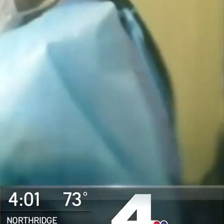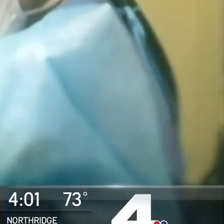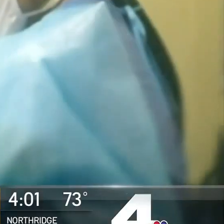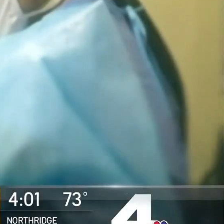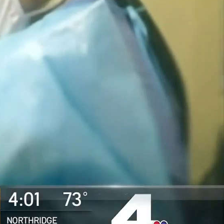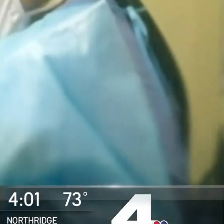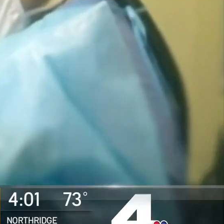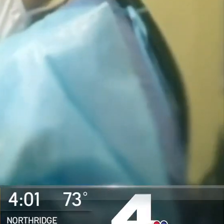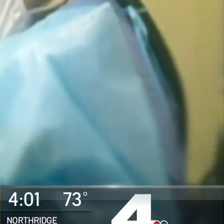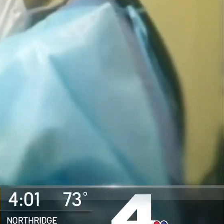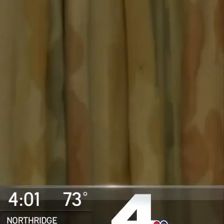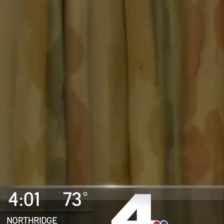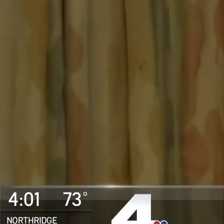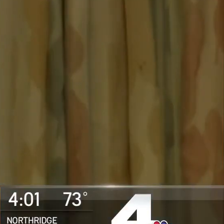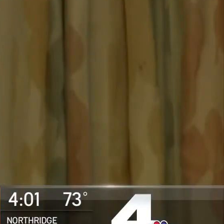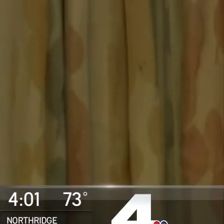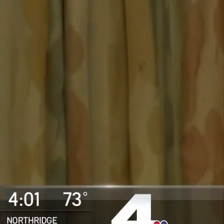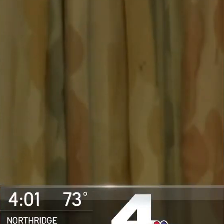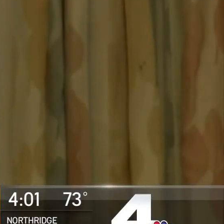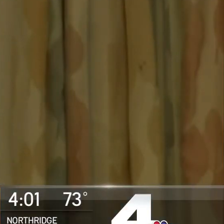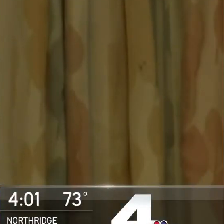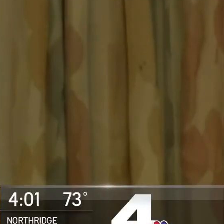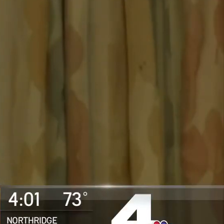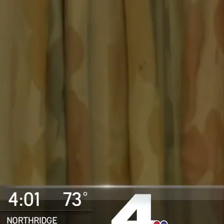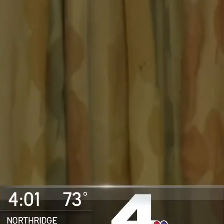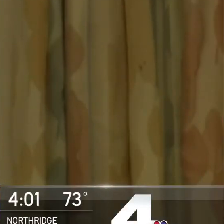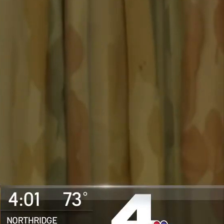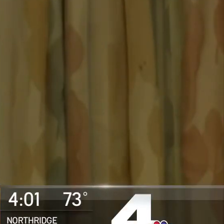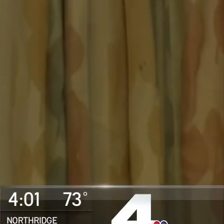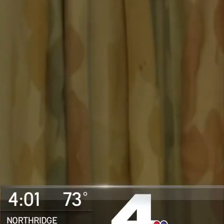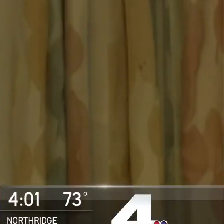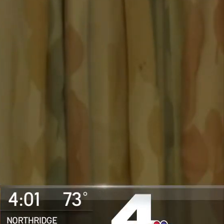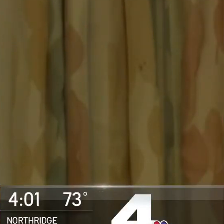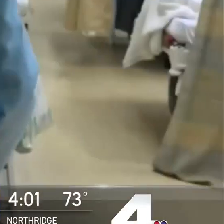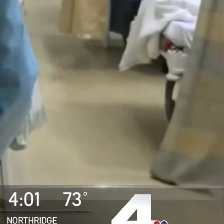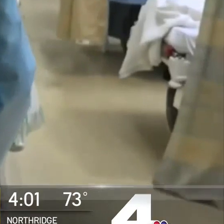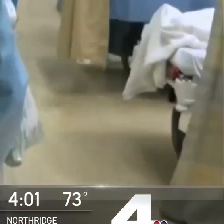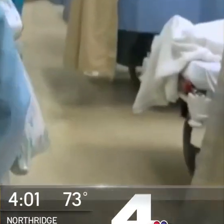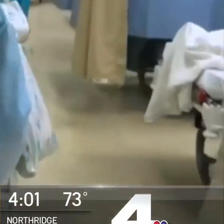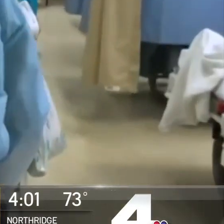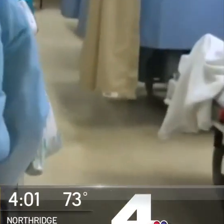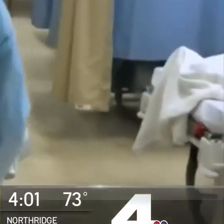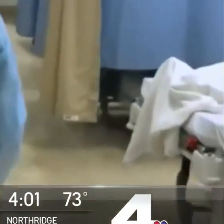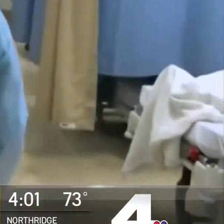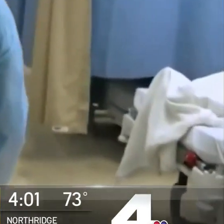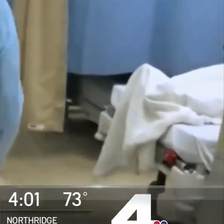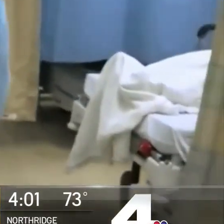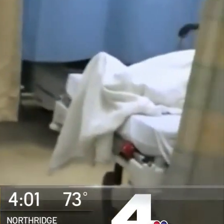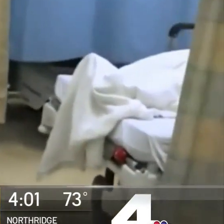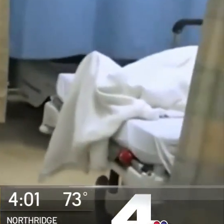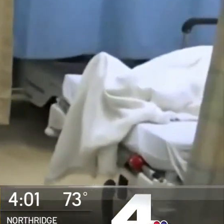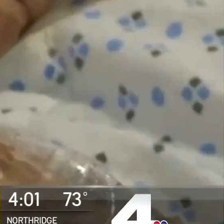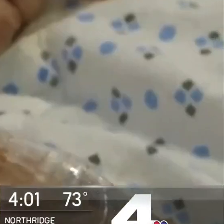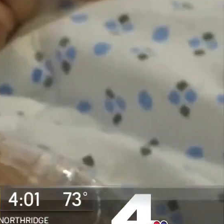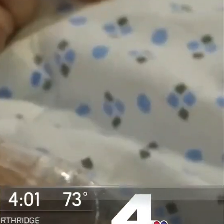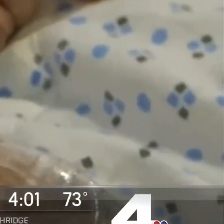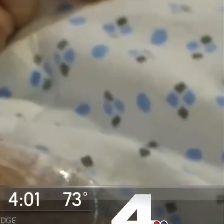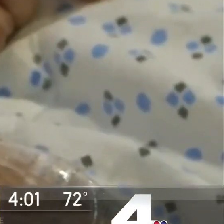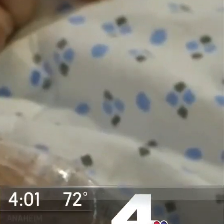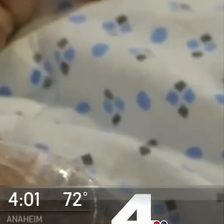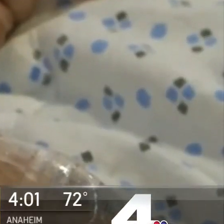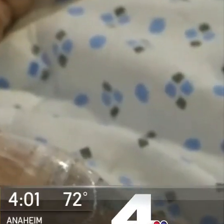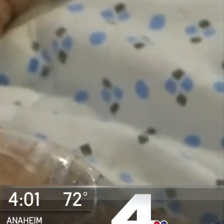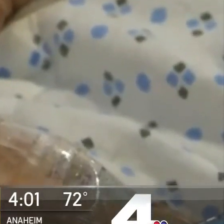about 100 ICU beds remain available for the rising tide of patients. The projections literally going off the